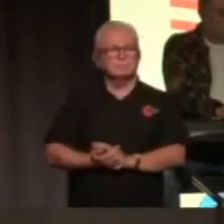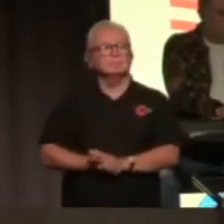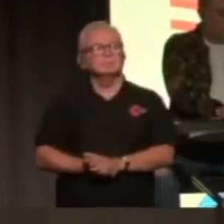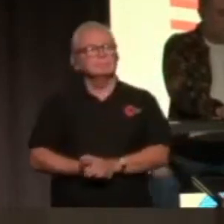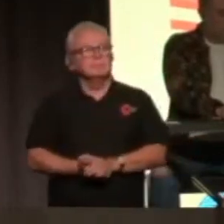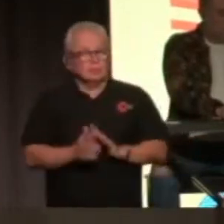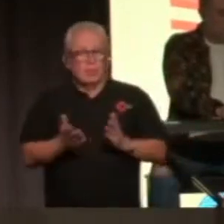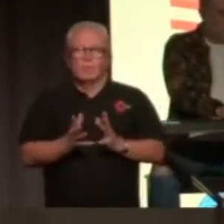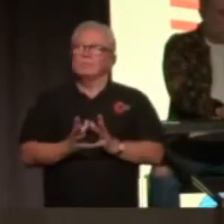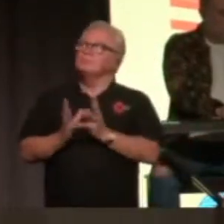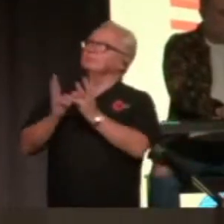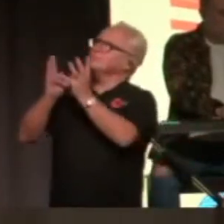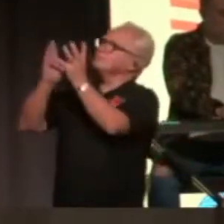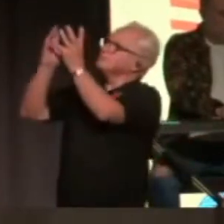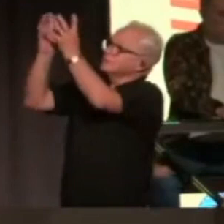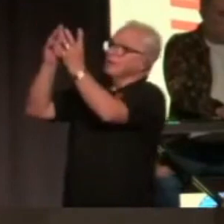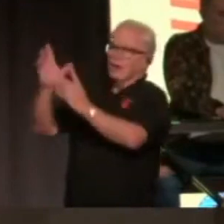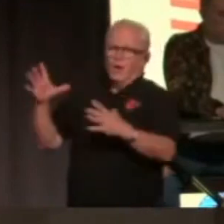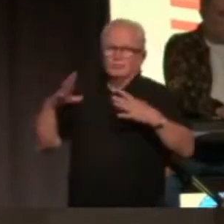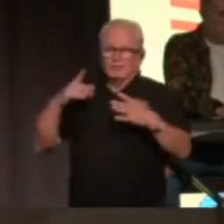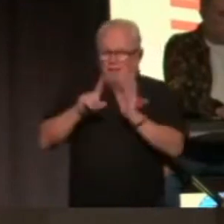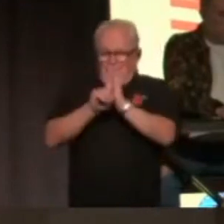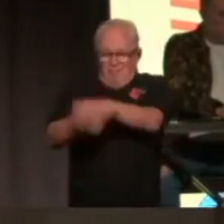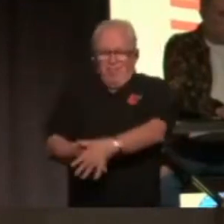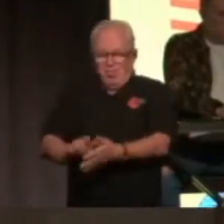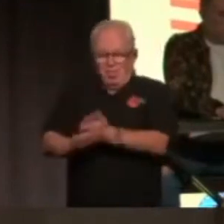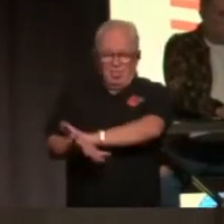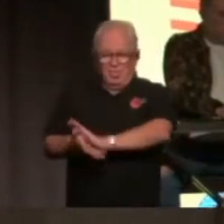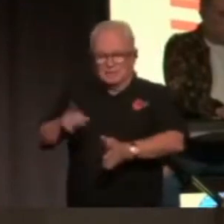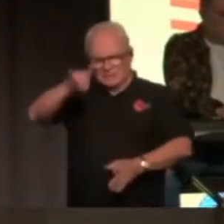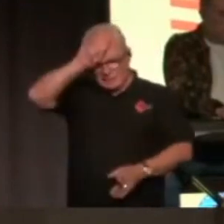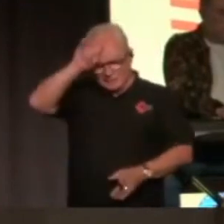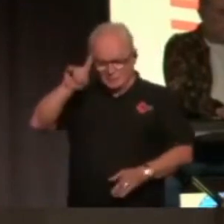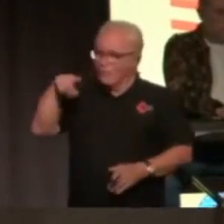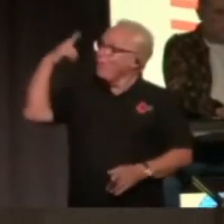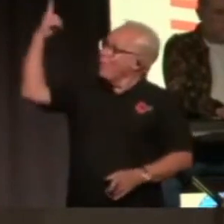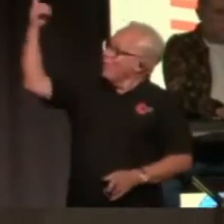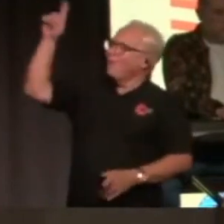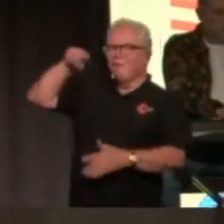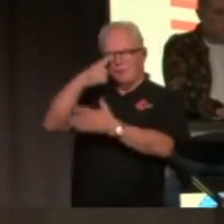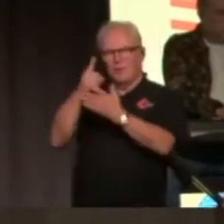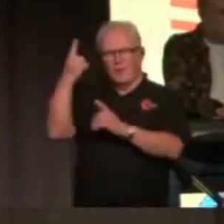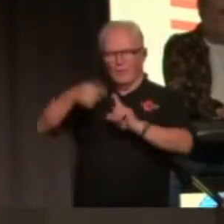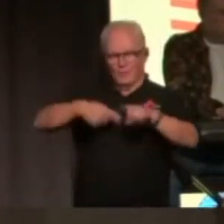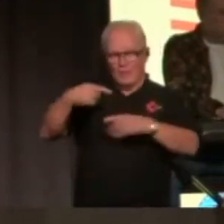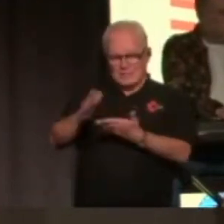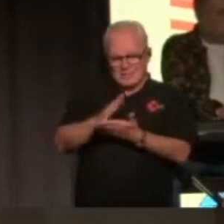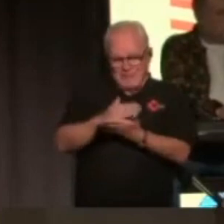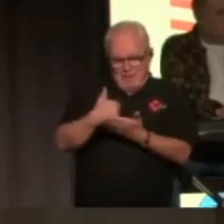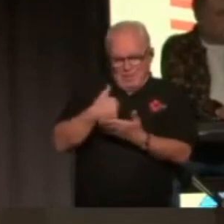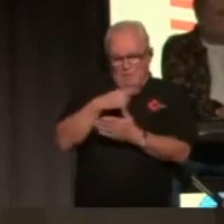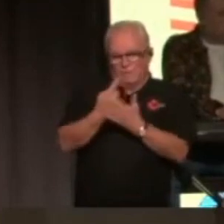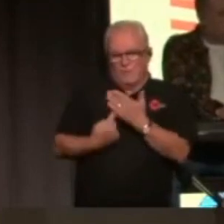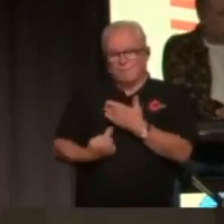And he has defeated Satan. And he's the only authority that can save you from yourself and from